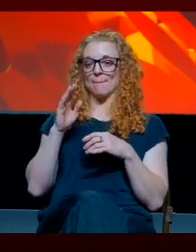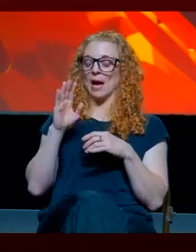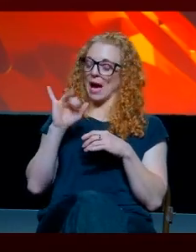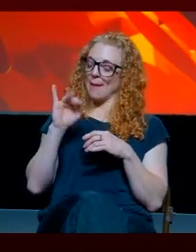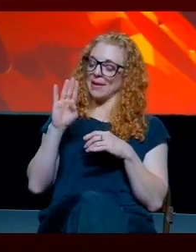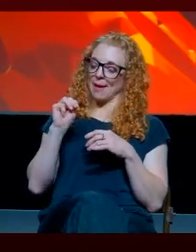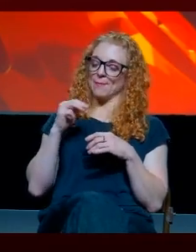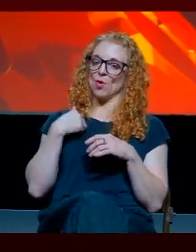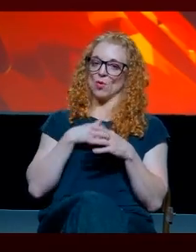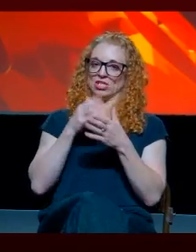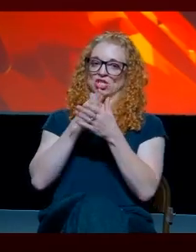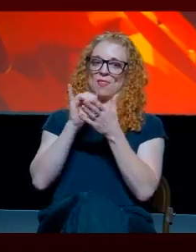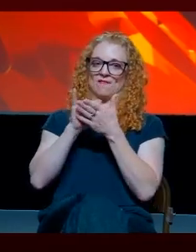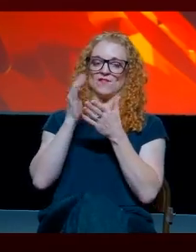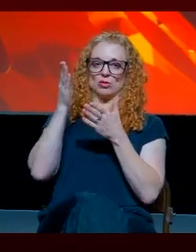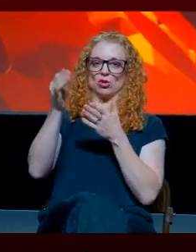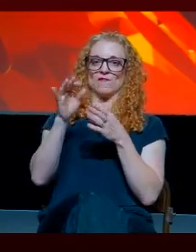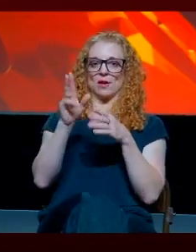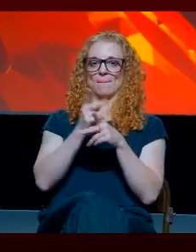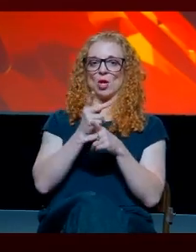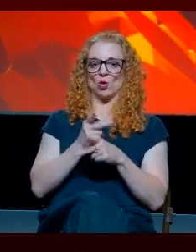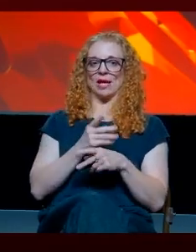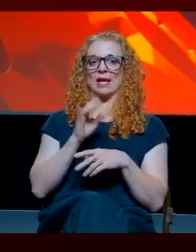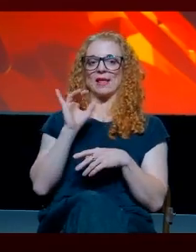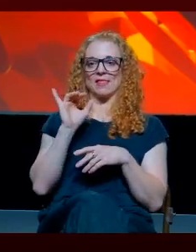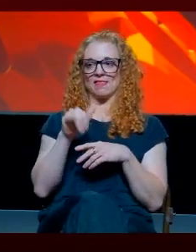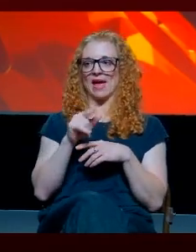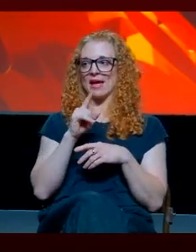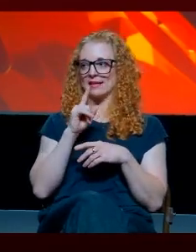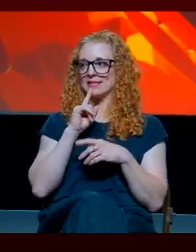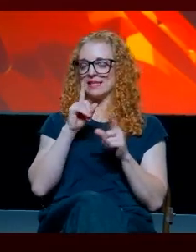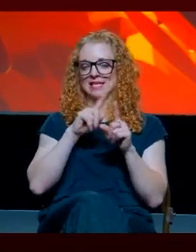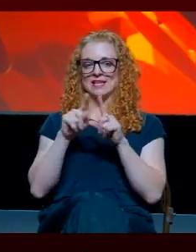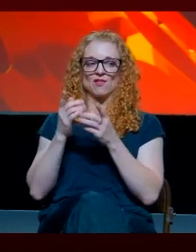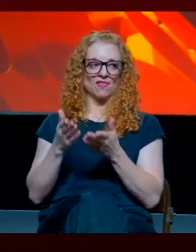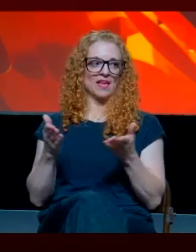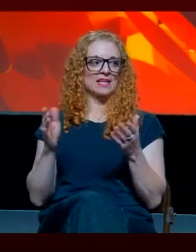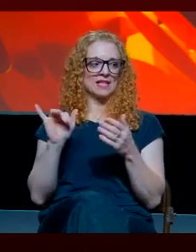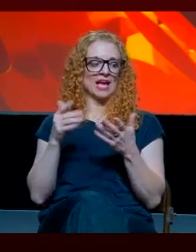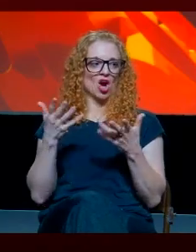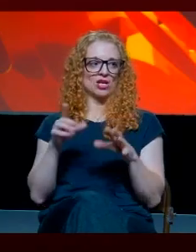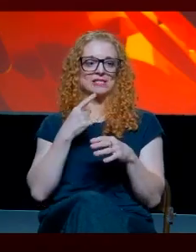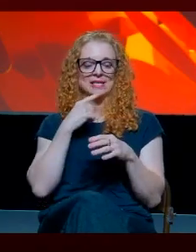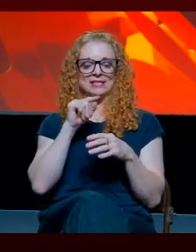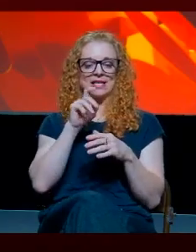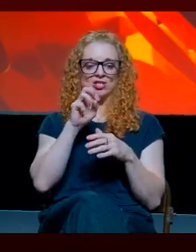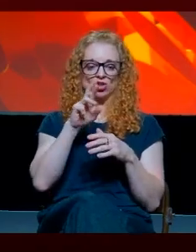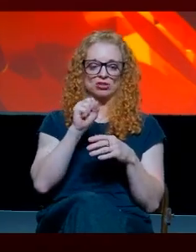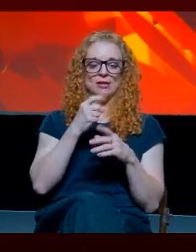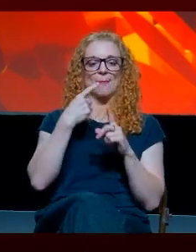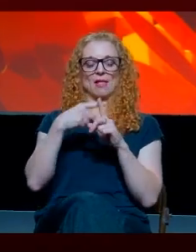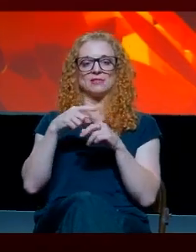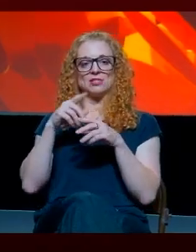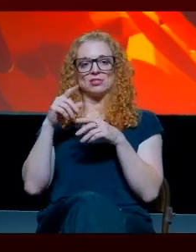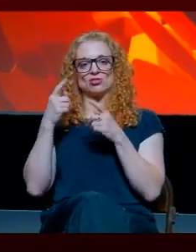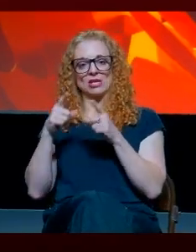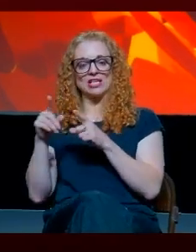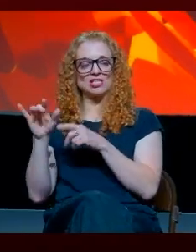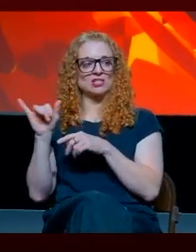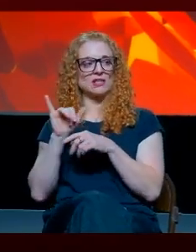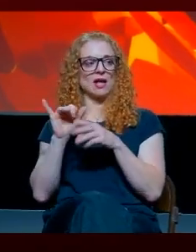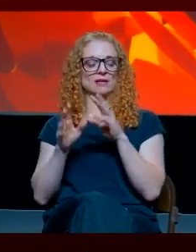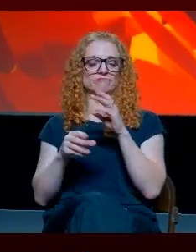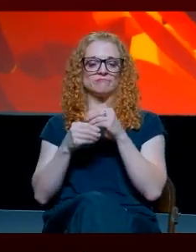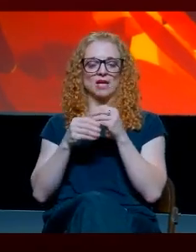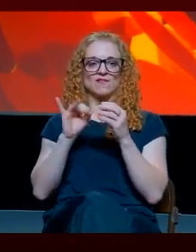that the future of computing is these different things, like I said, tensors plus transactions, like summing